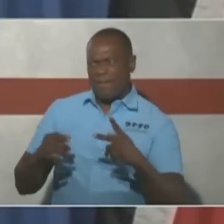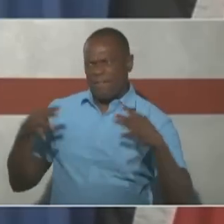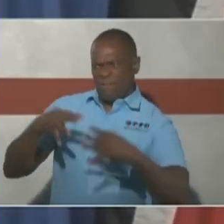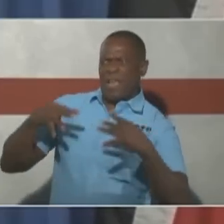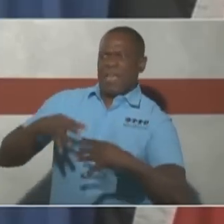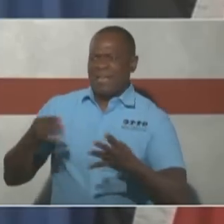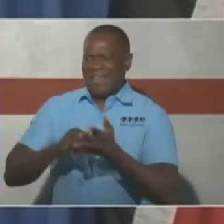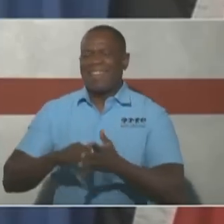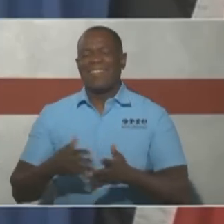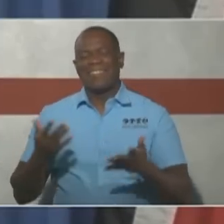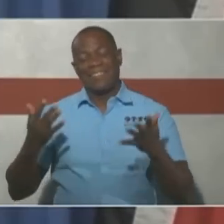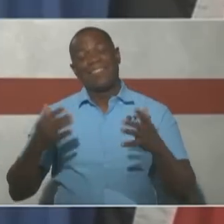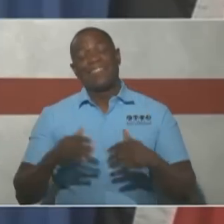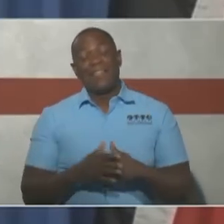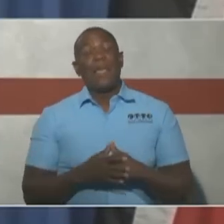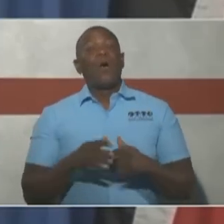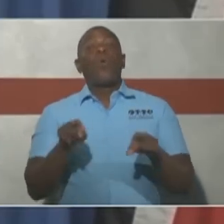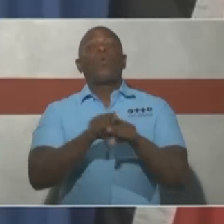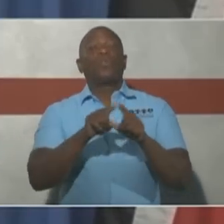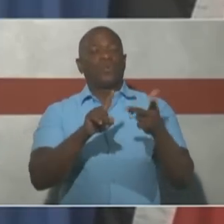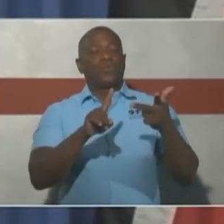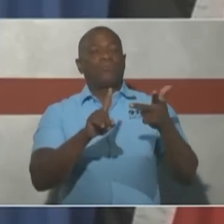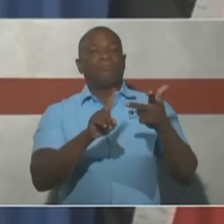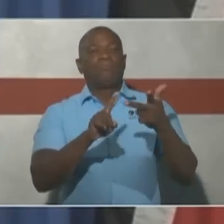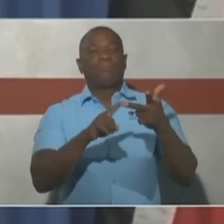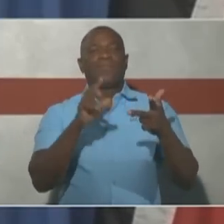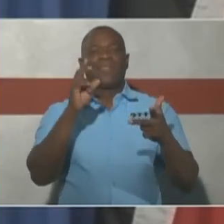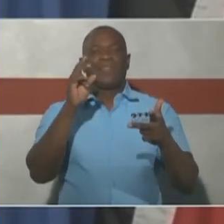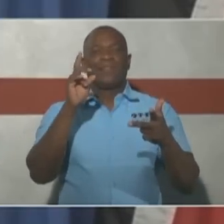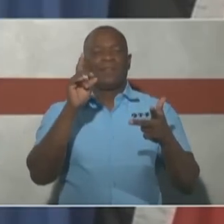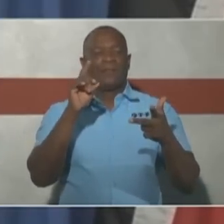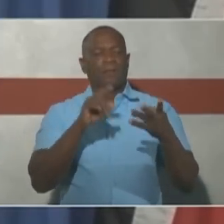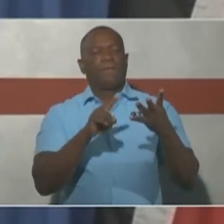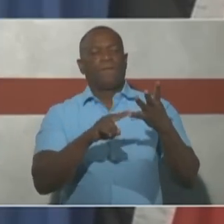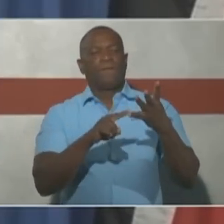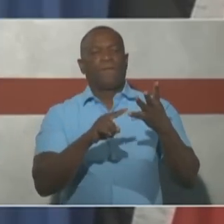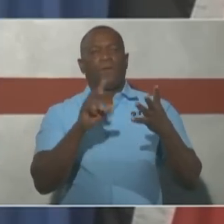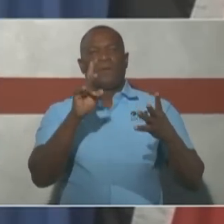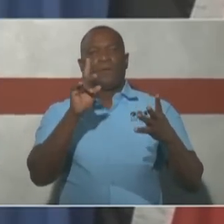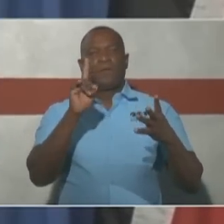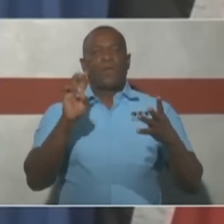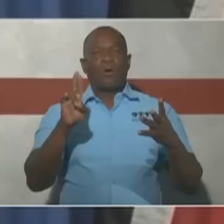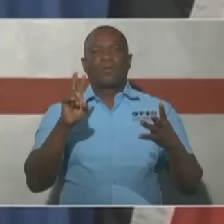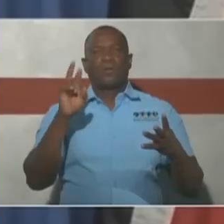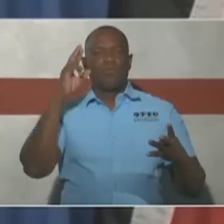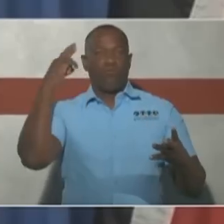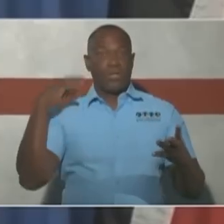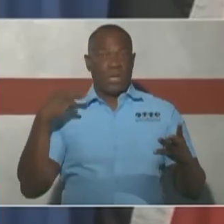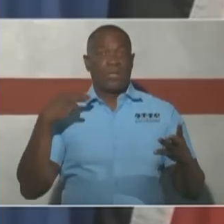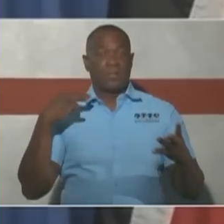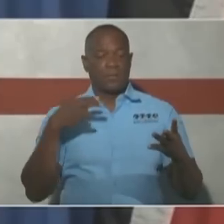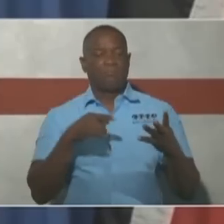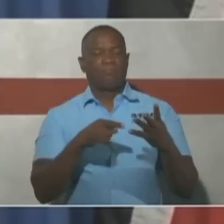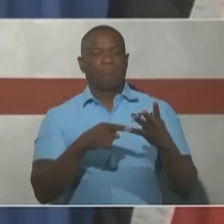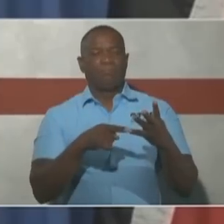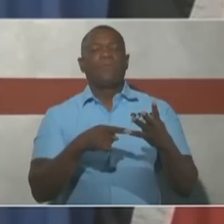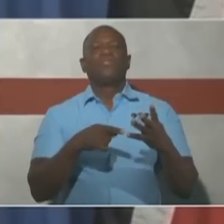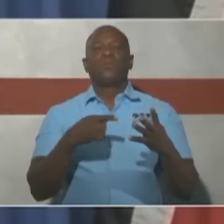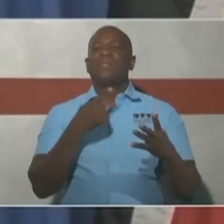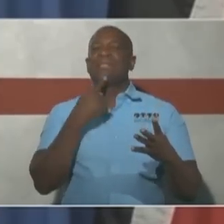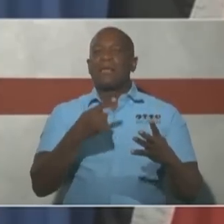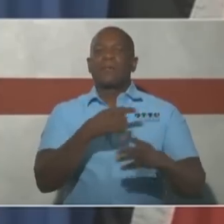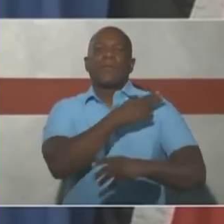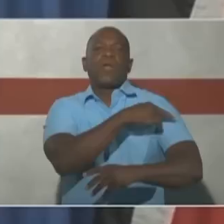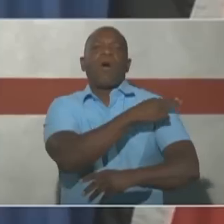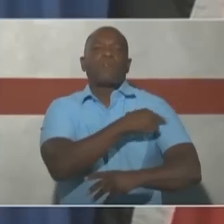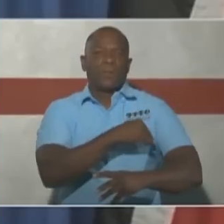have Dr. Myron Richards, who will tell us about our hospitals with respect to our preparations, our